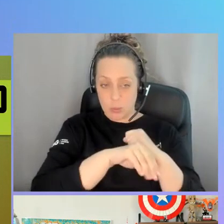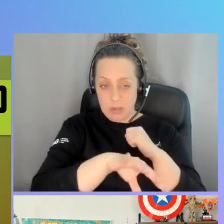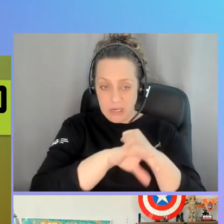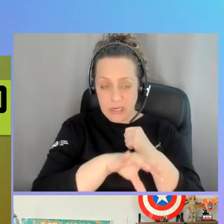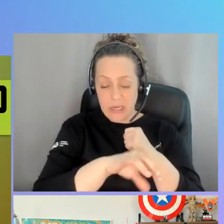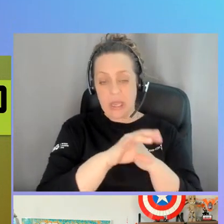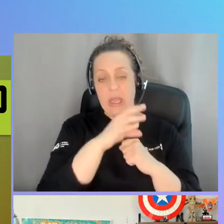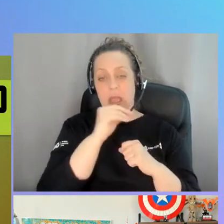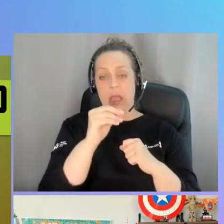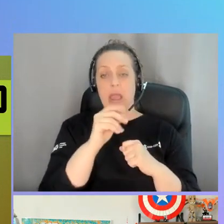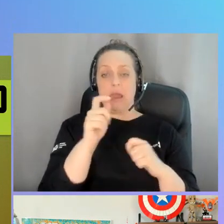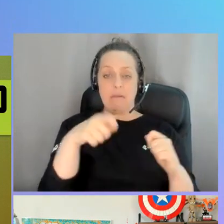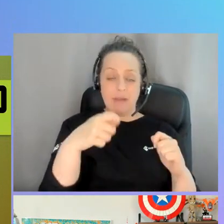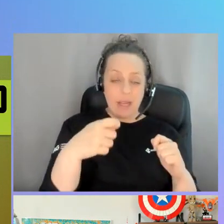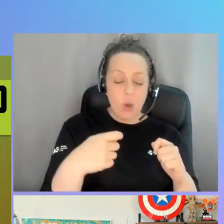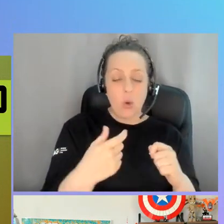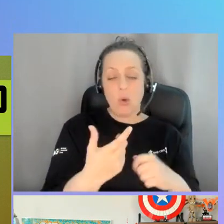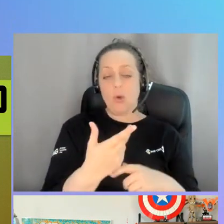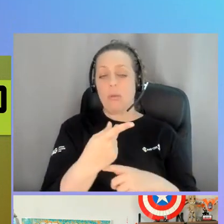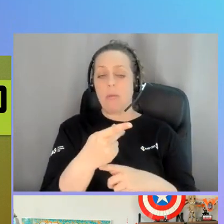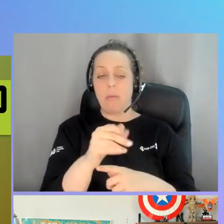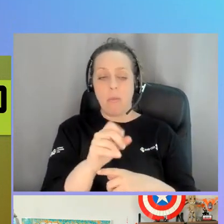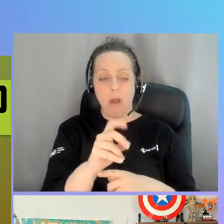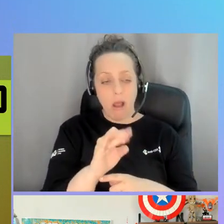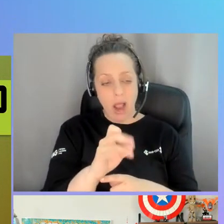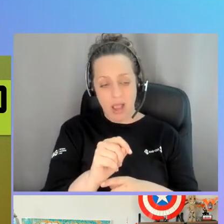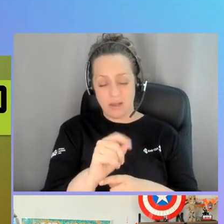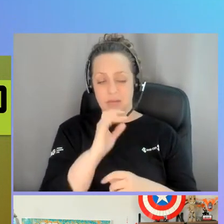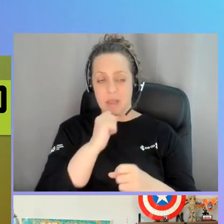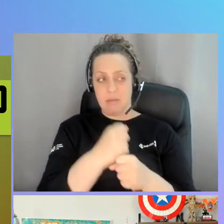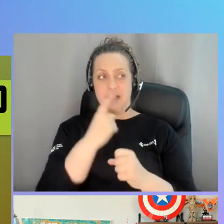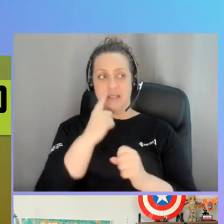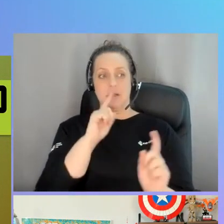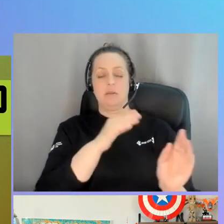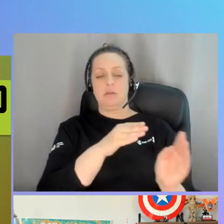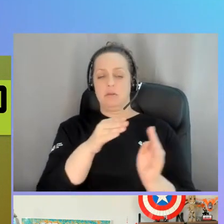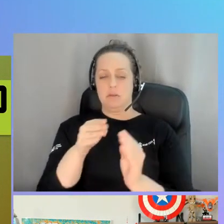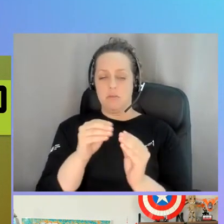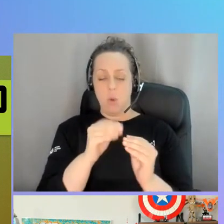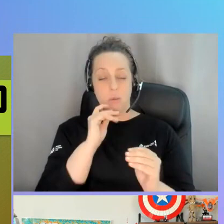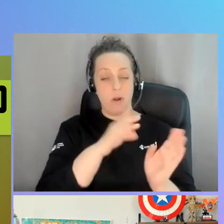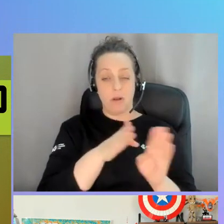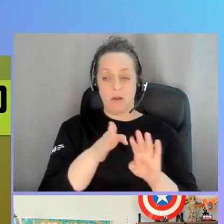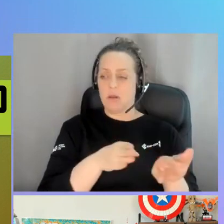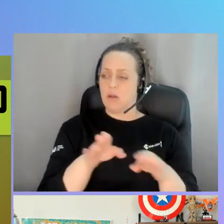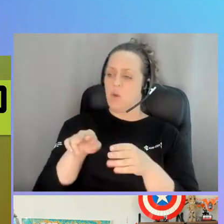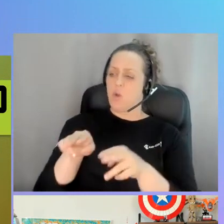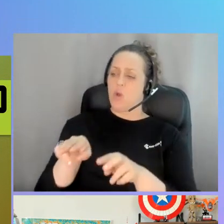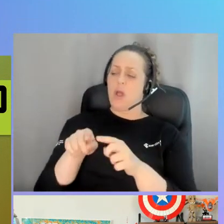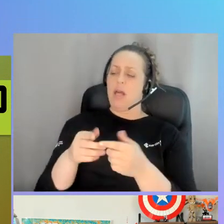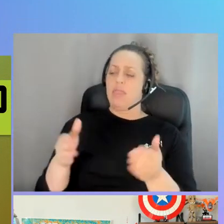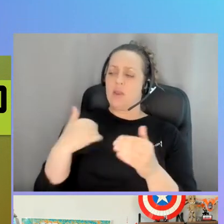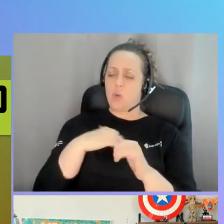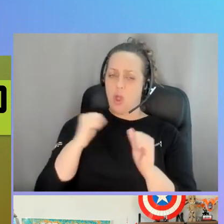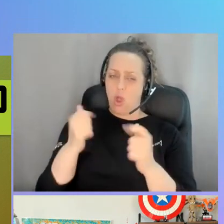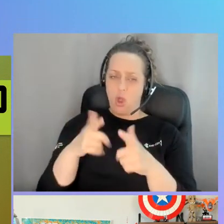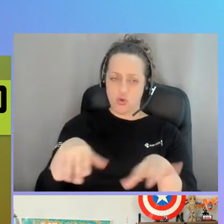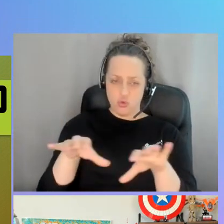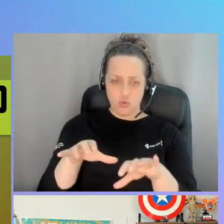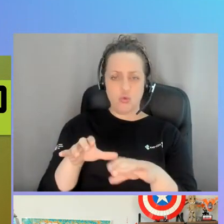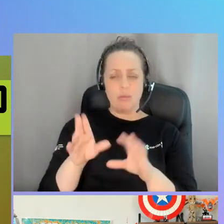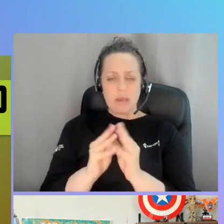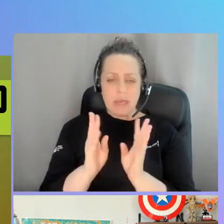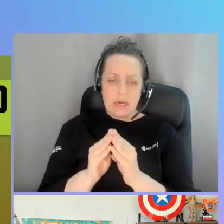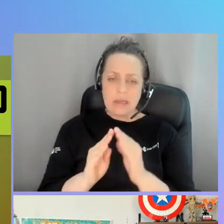and videos and podcasts, it may make sense to target that a bit more. But if you're looking at some of the things that we all do,